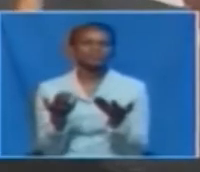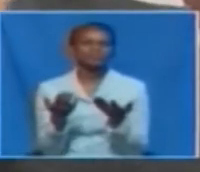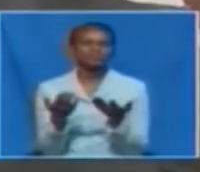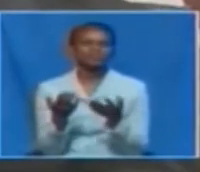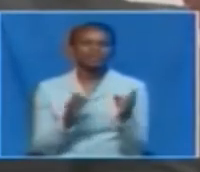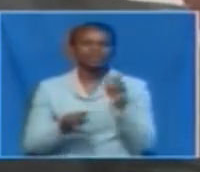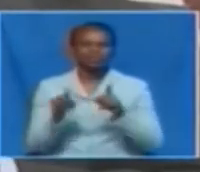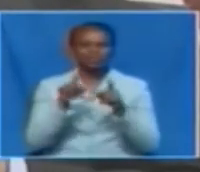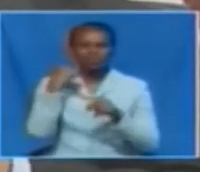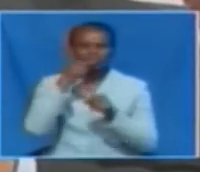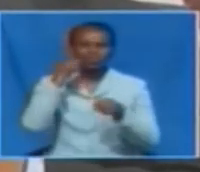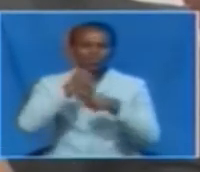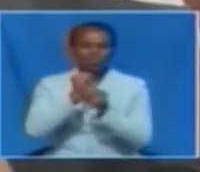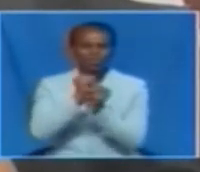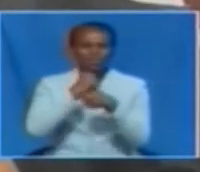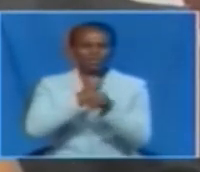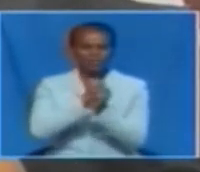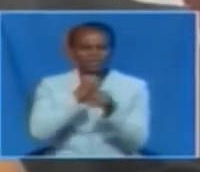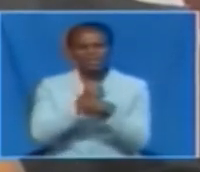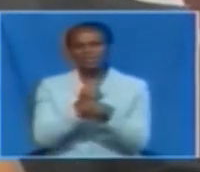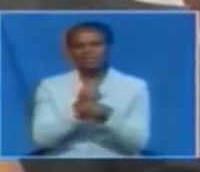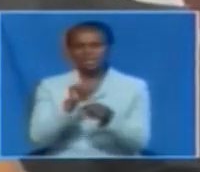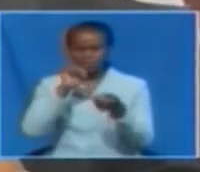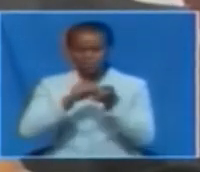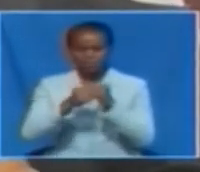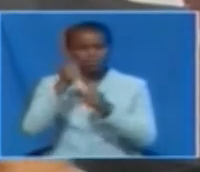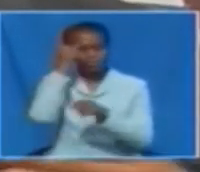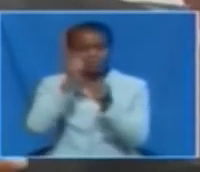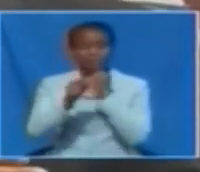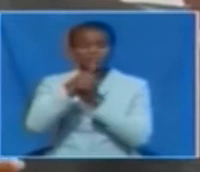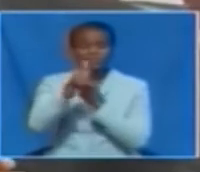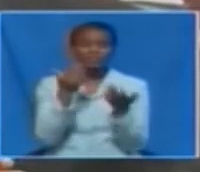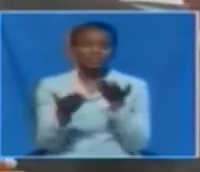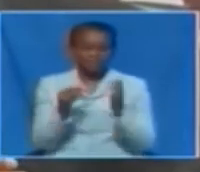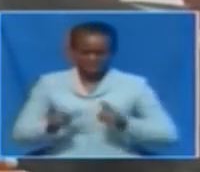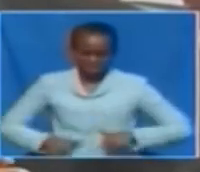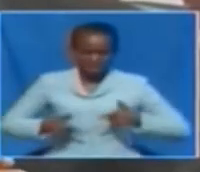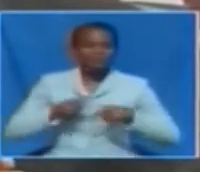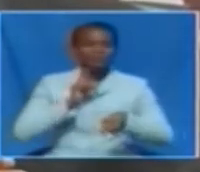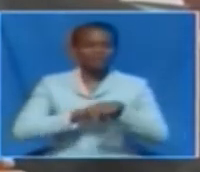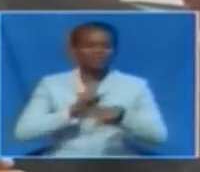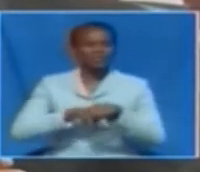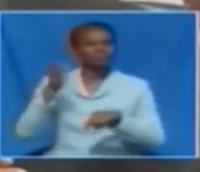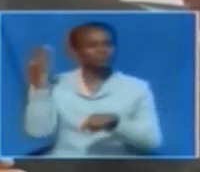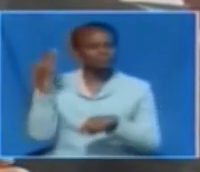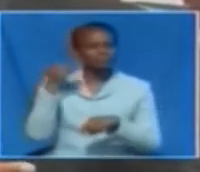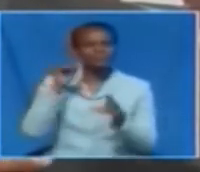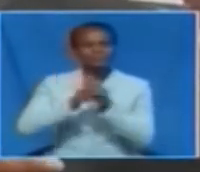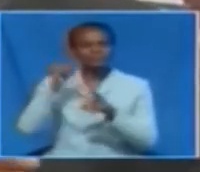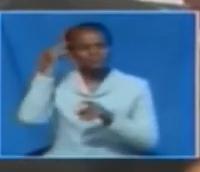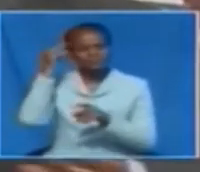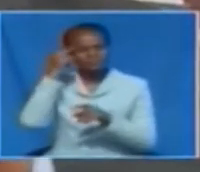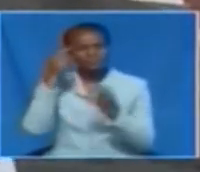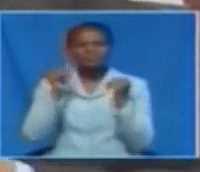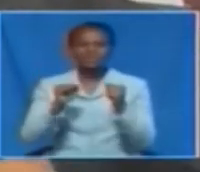who are creating the narrative are creating the narrative because they maybe are living in the times when we were in government, when you